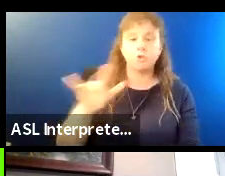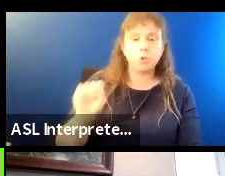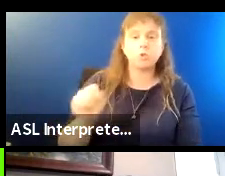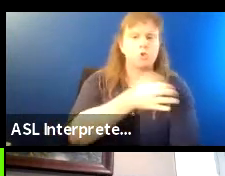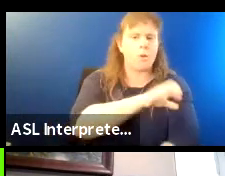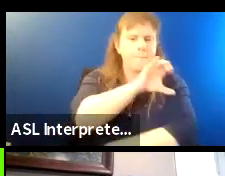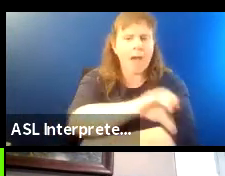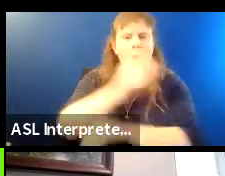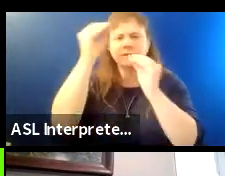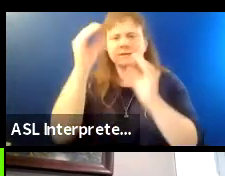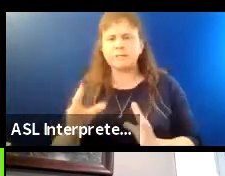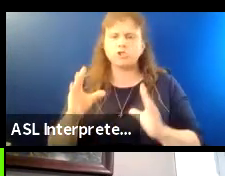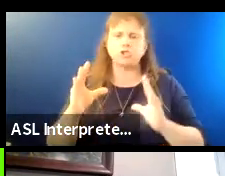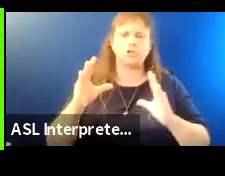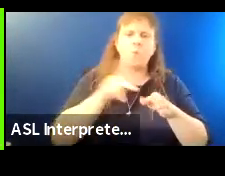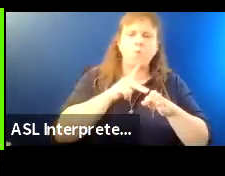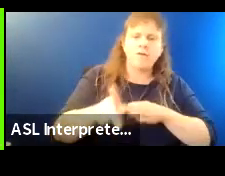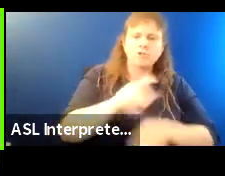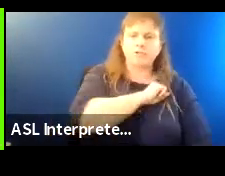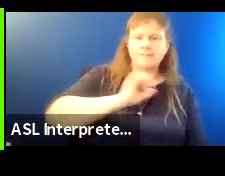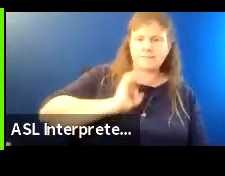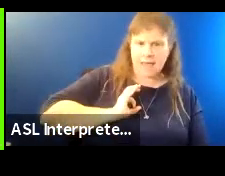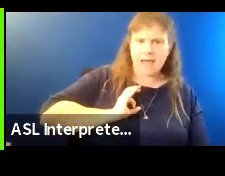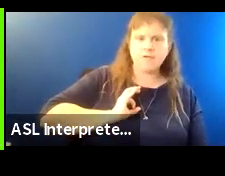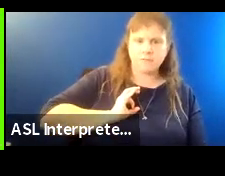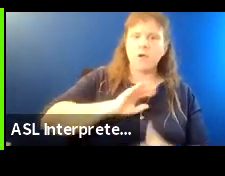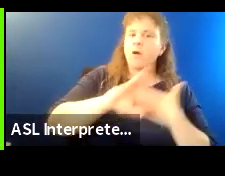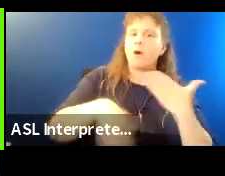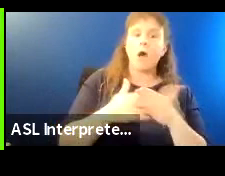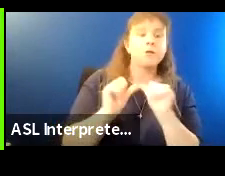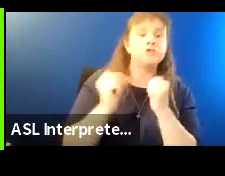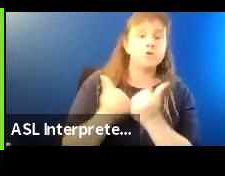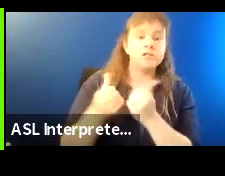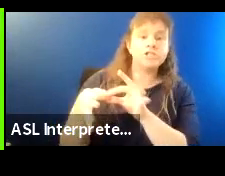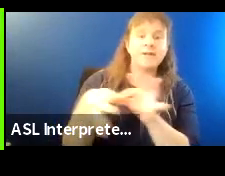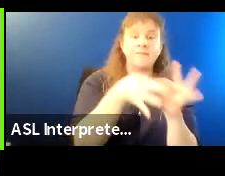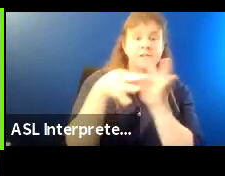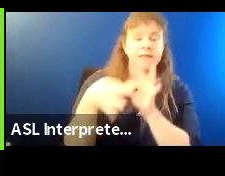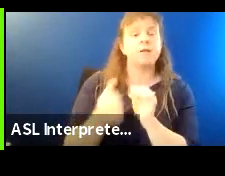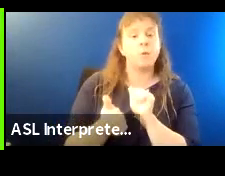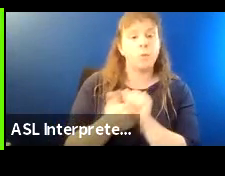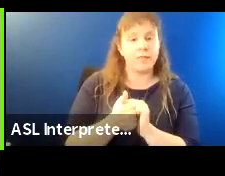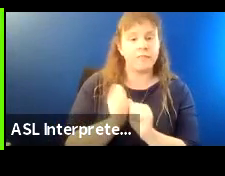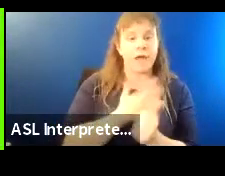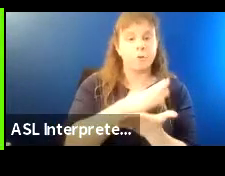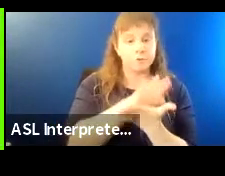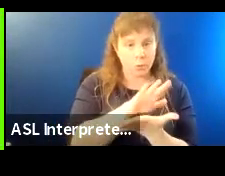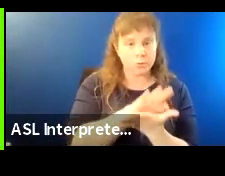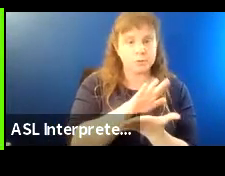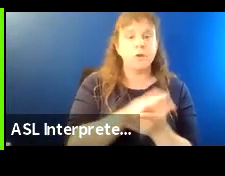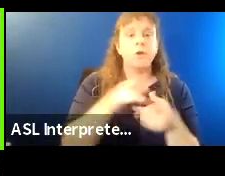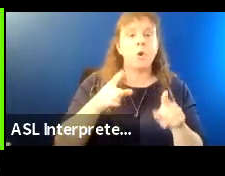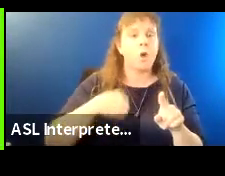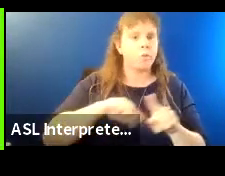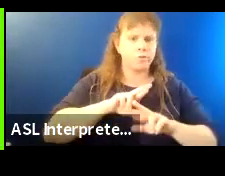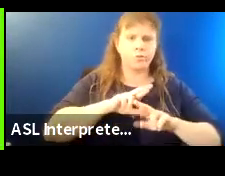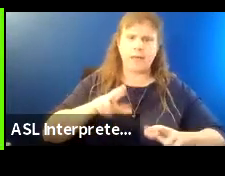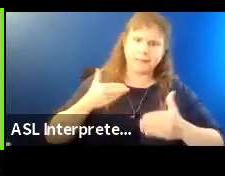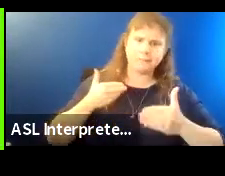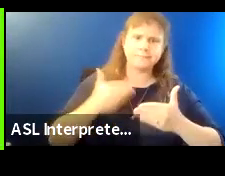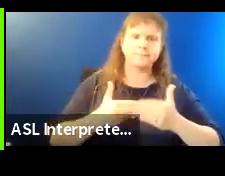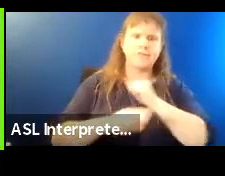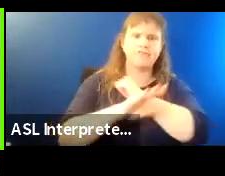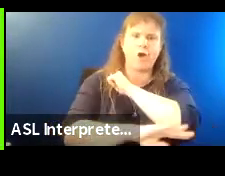and so on and so forth. You know, all of the associations affiliated with, you know, our schools as we move into the fall. So I'm sure we'll